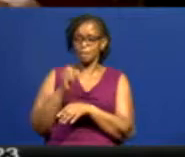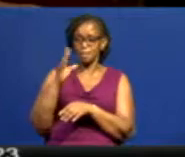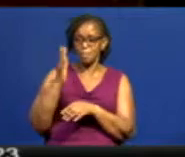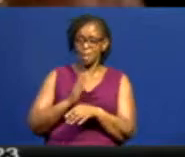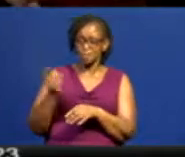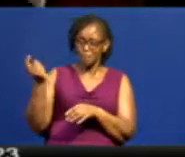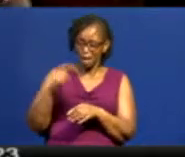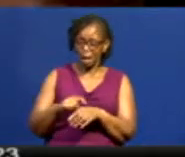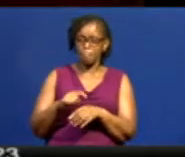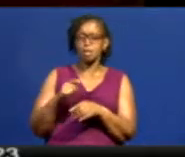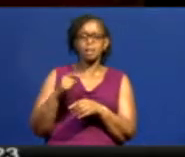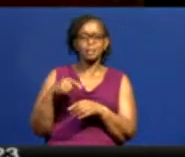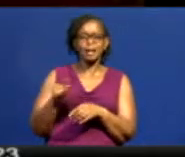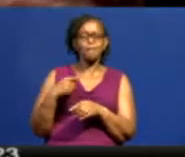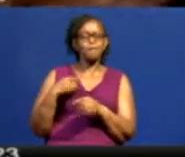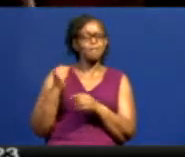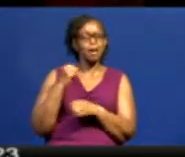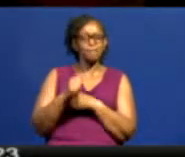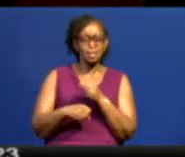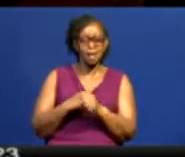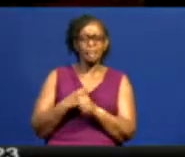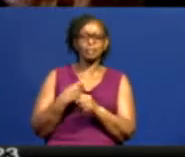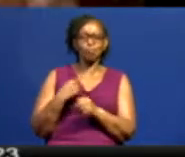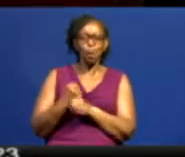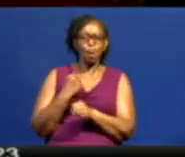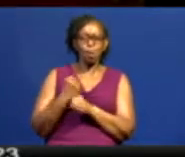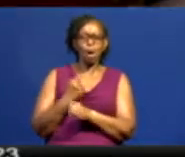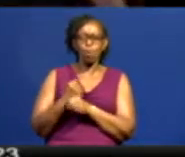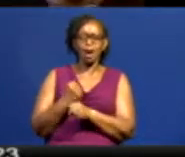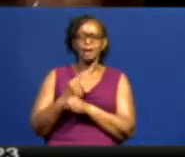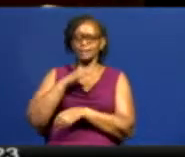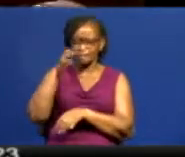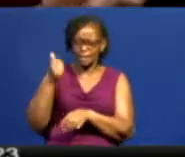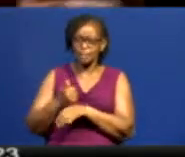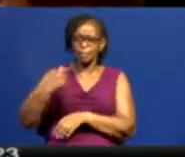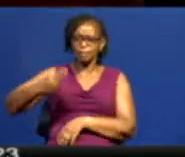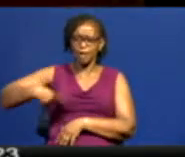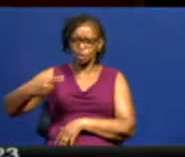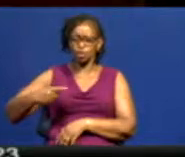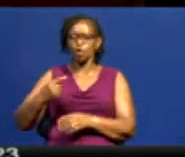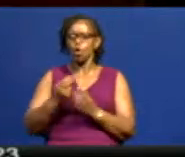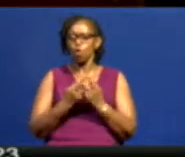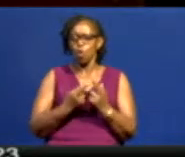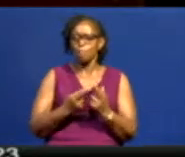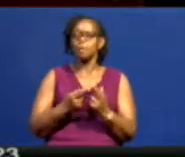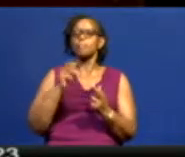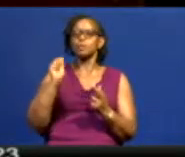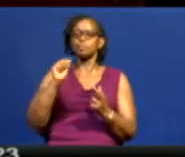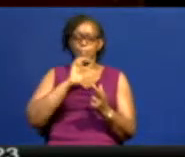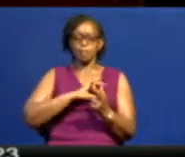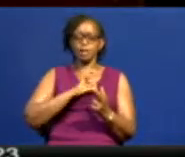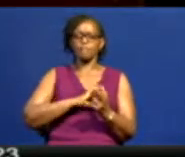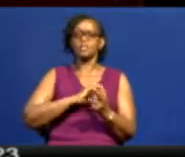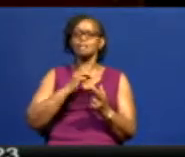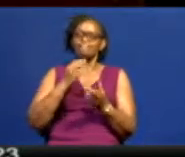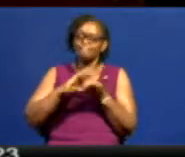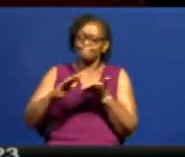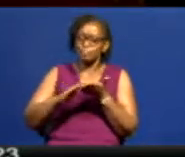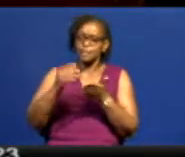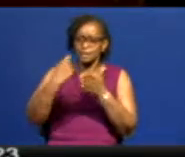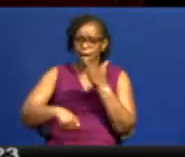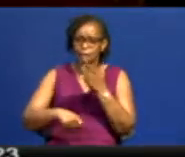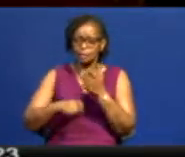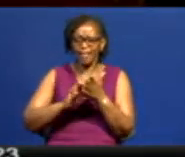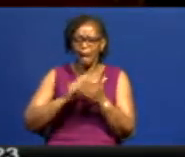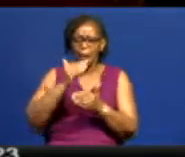takes time to take a full 5 years to set up a plant, hoping to benefit from particular tax incentives, only for you to change those incentives along